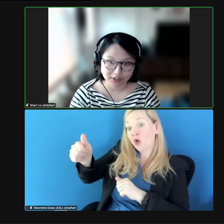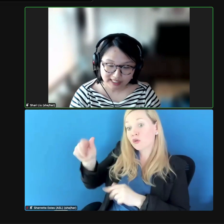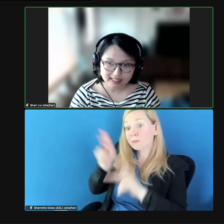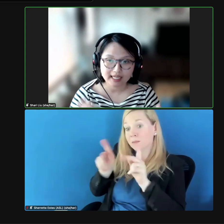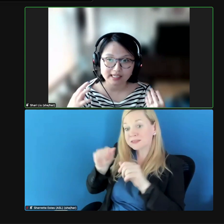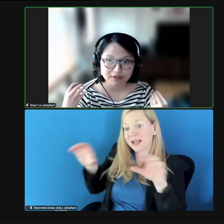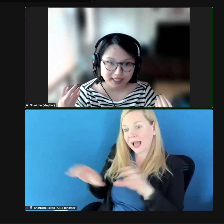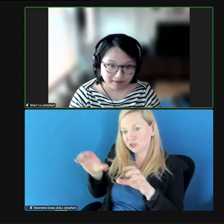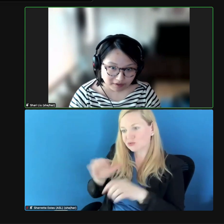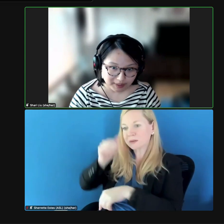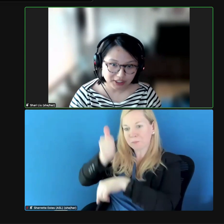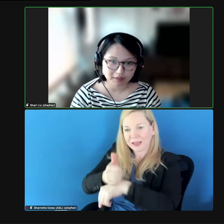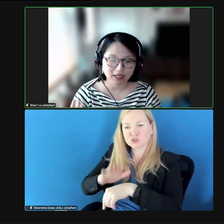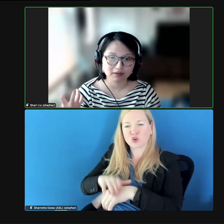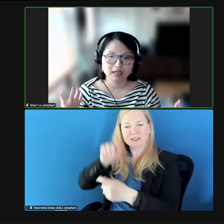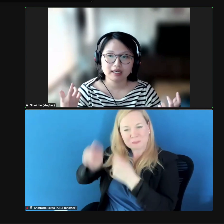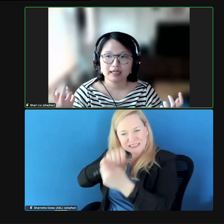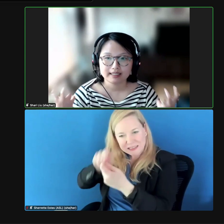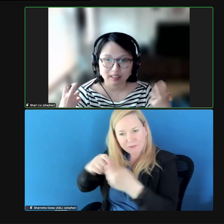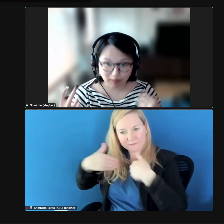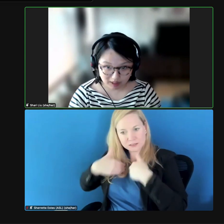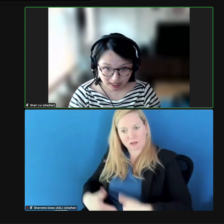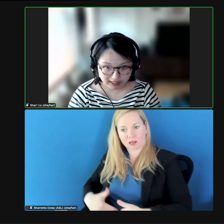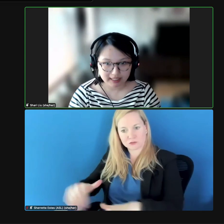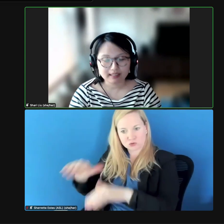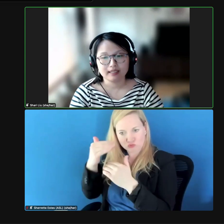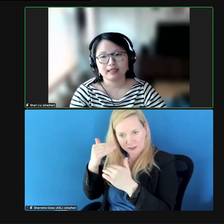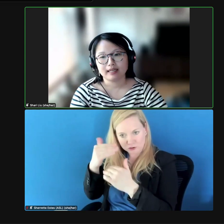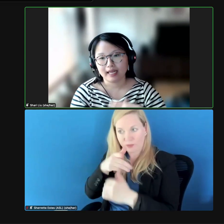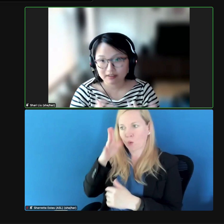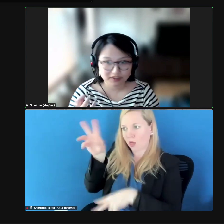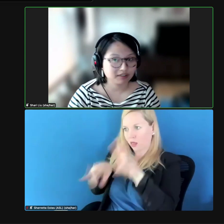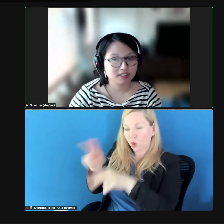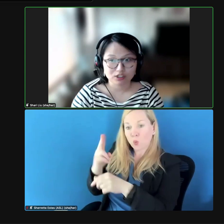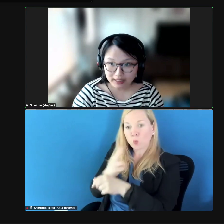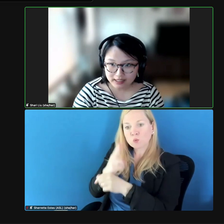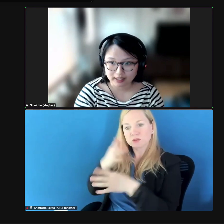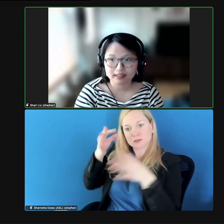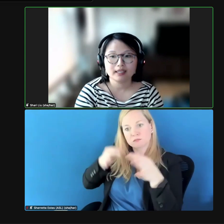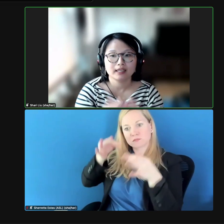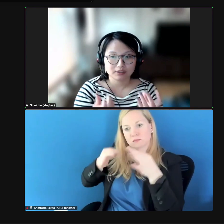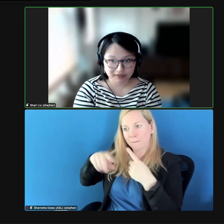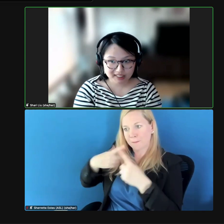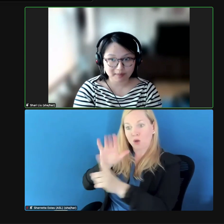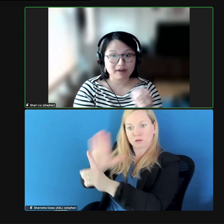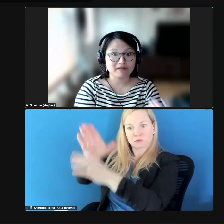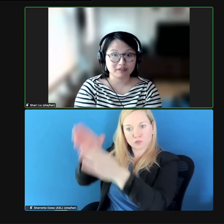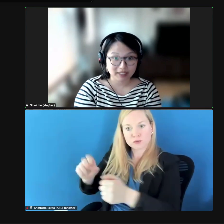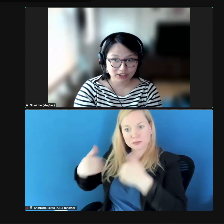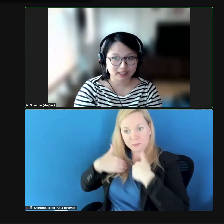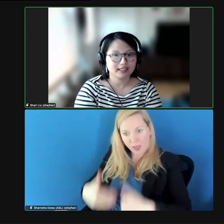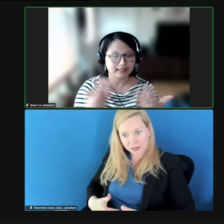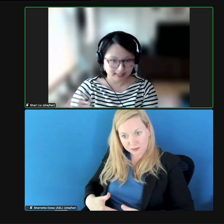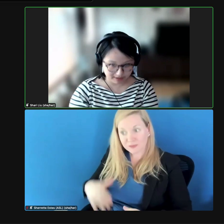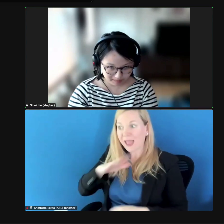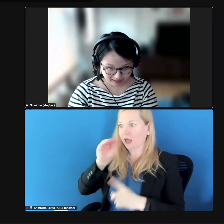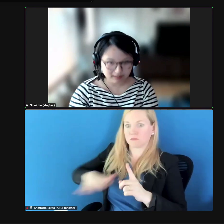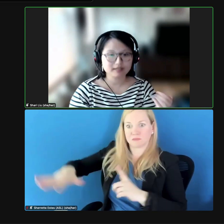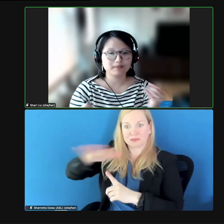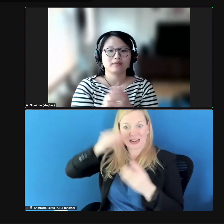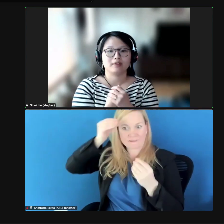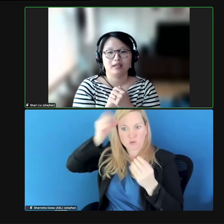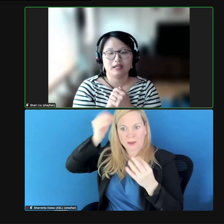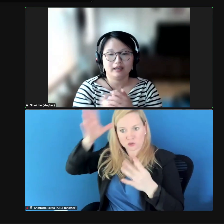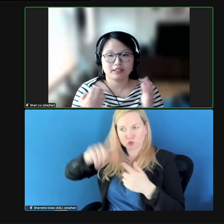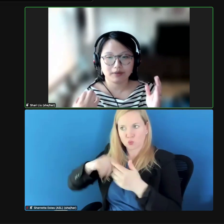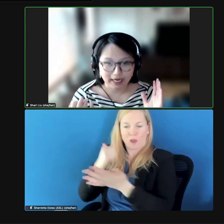physical constraints, and they use information about someone's body and the physical situation to reason about information that's in their